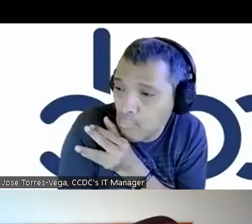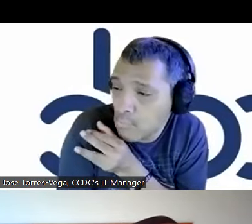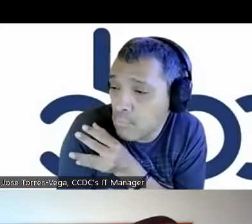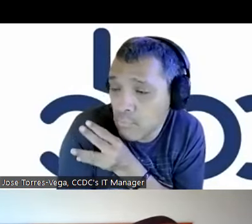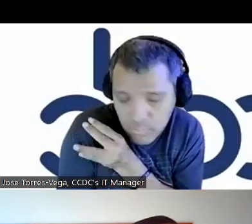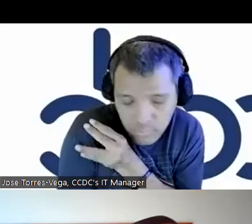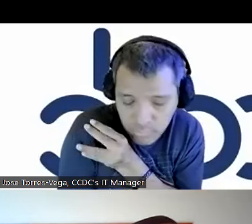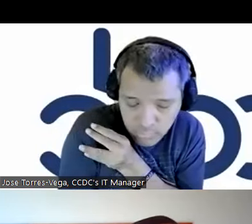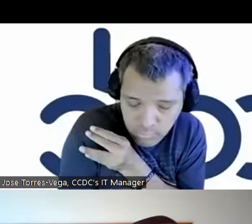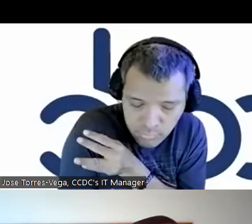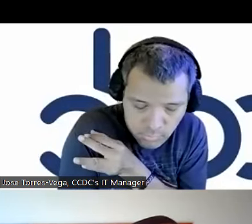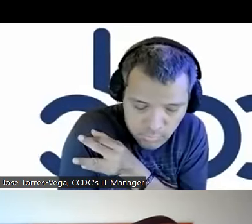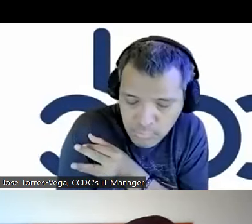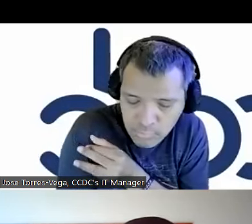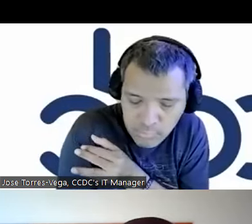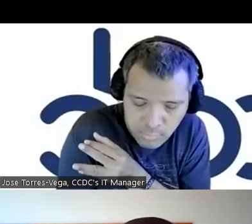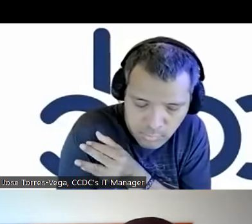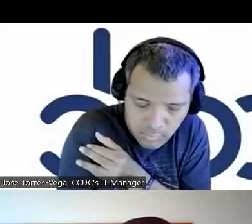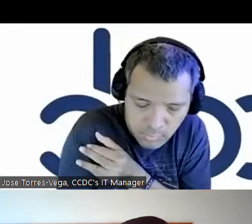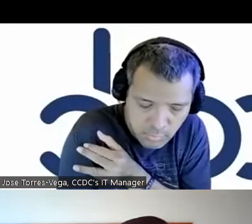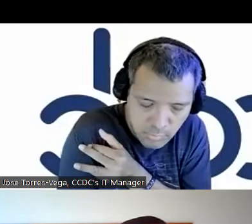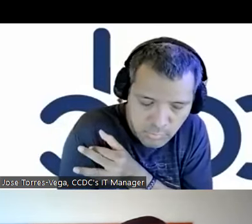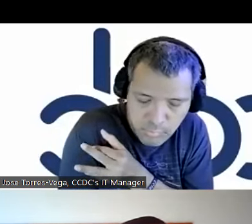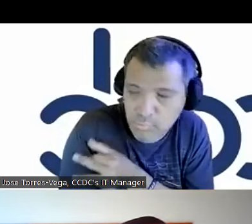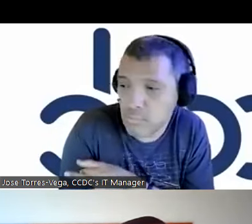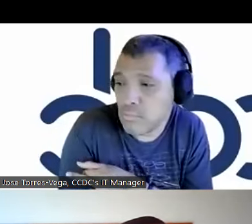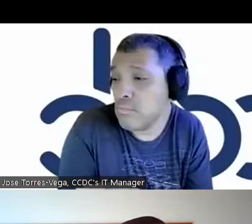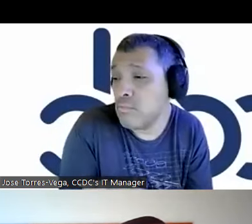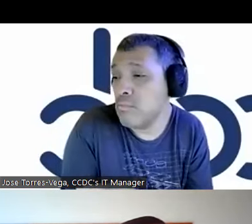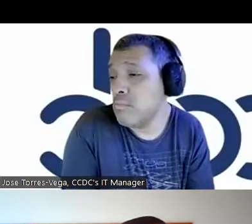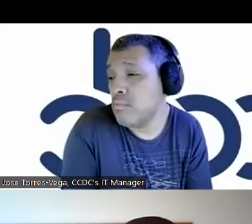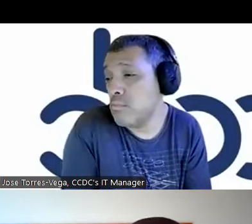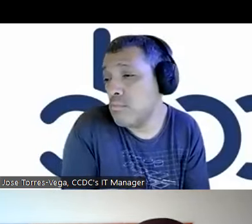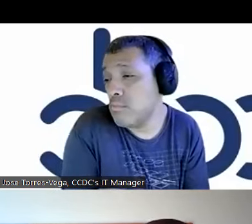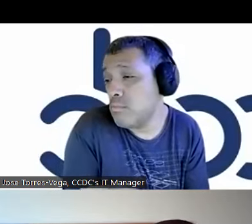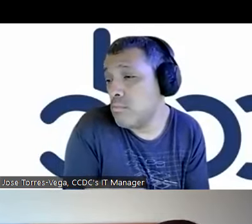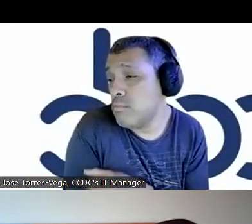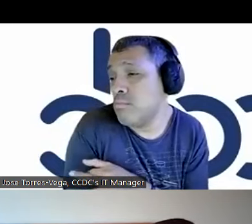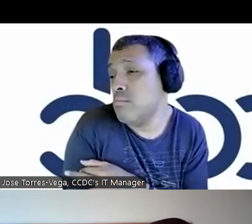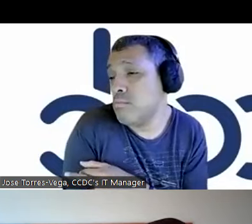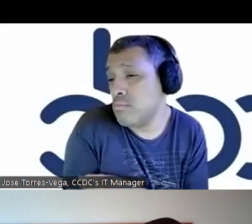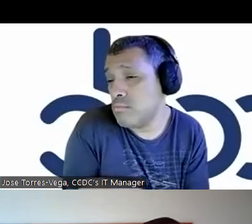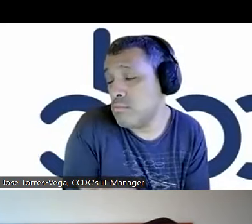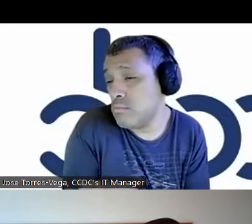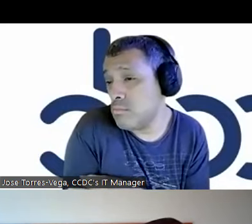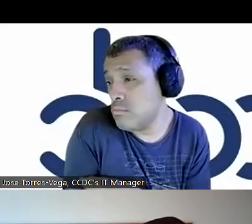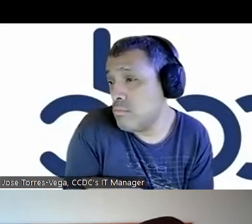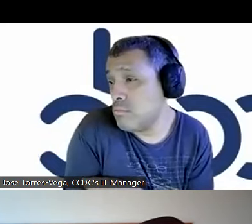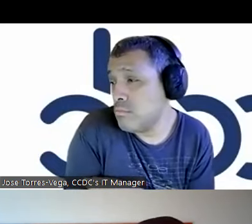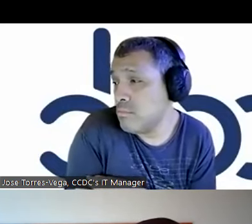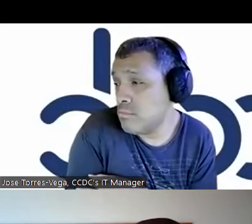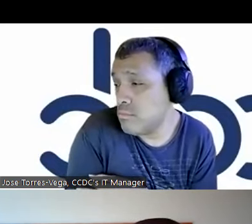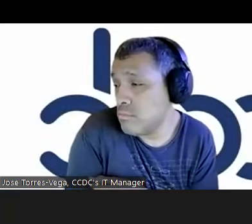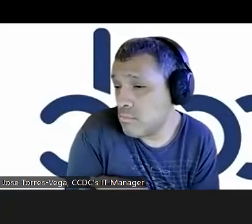Hi, everyone. It's Renee. Hi, Renee. And I apologizing right now. My computer has